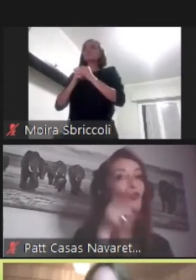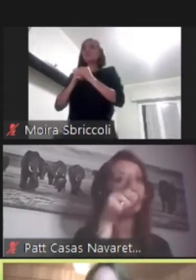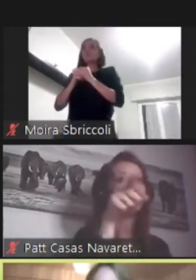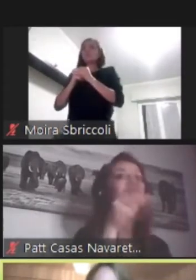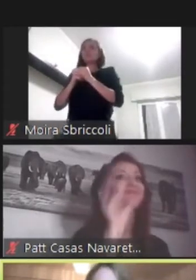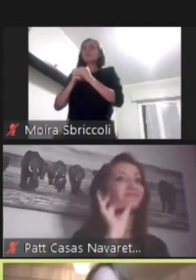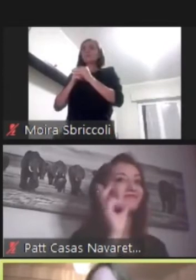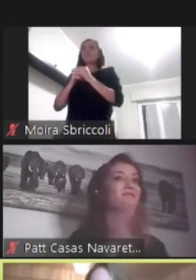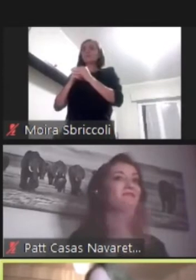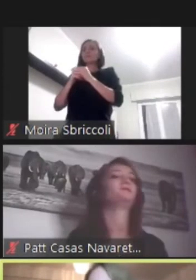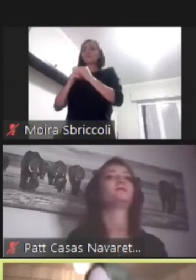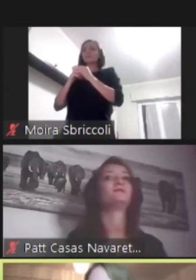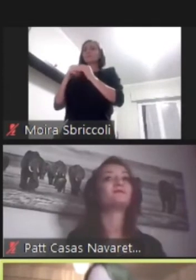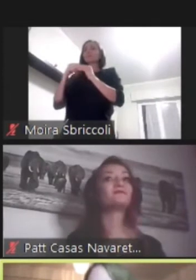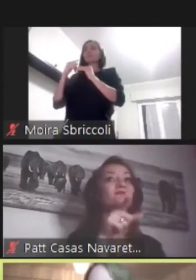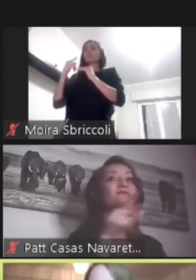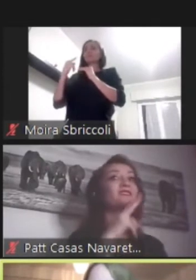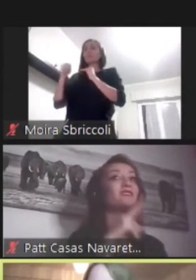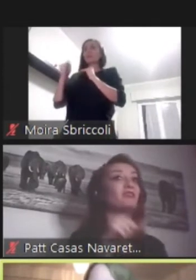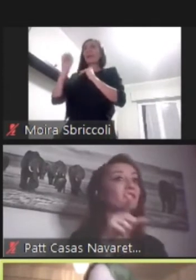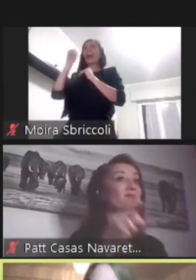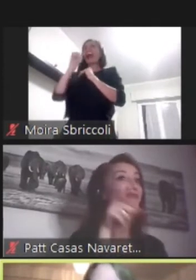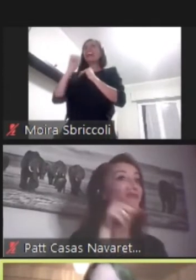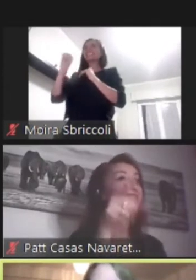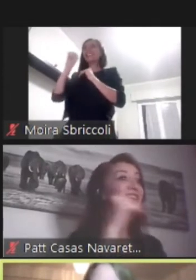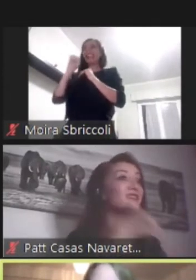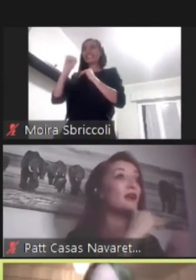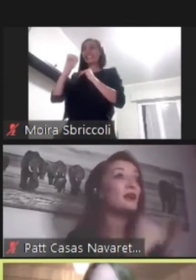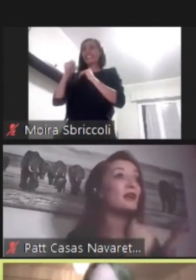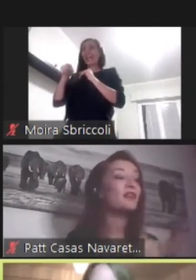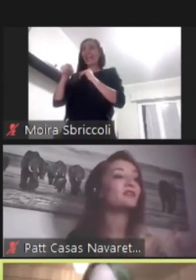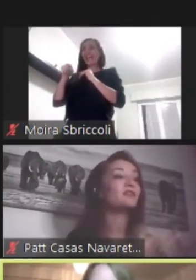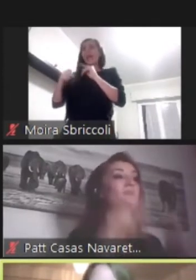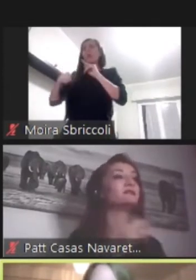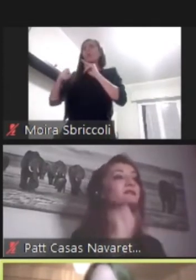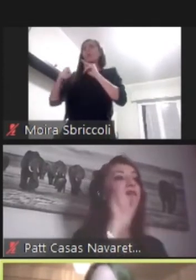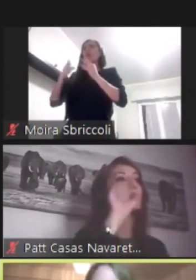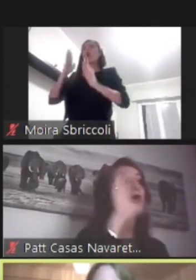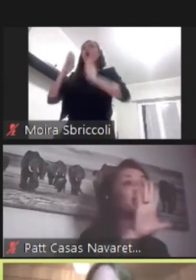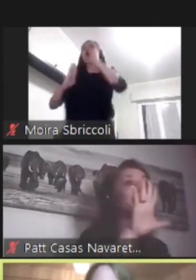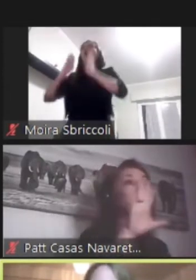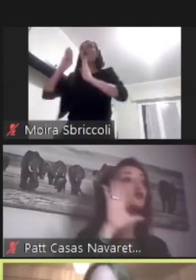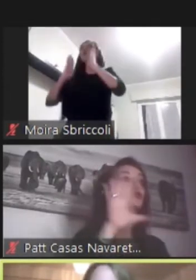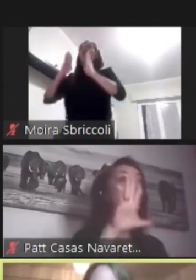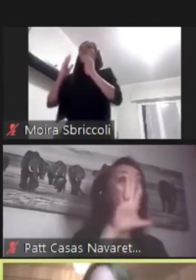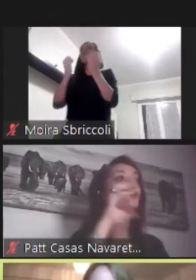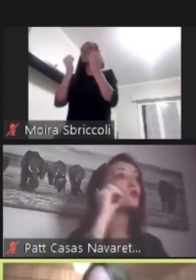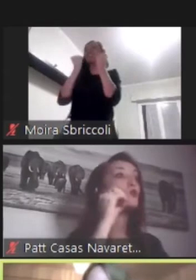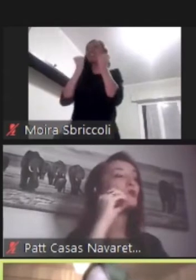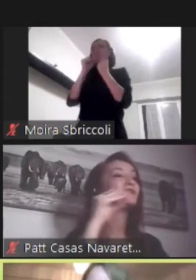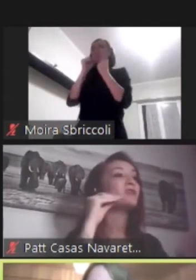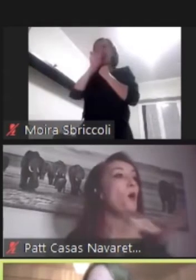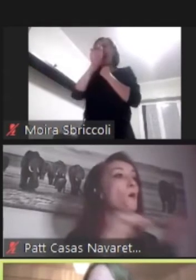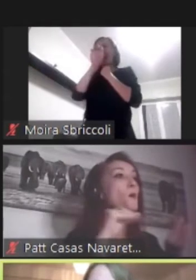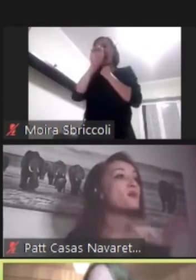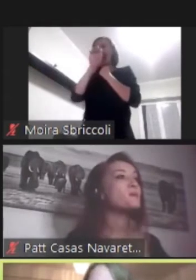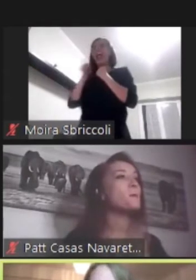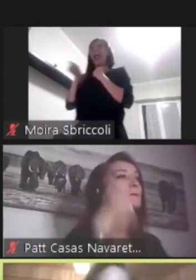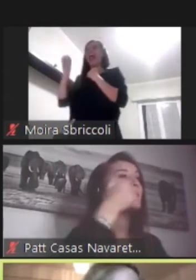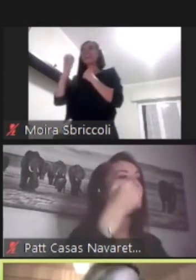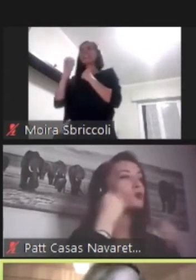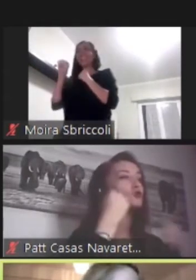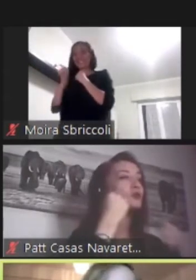vitamin E. It's also more powerful than coenzyme Q10 and vitamin A. So you get